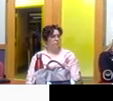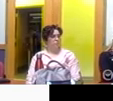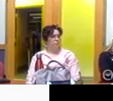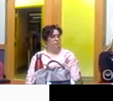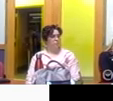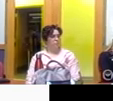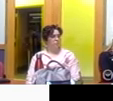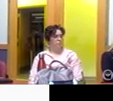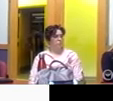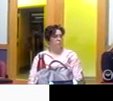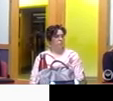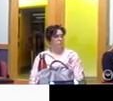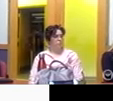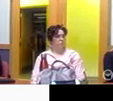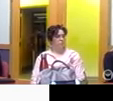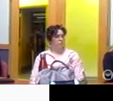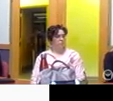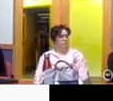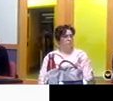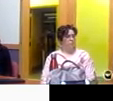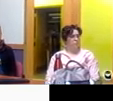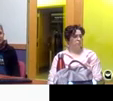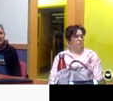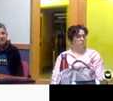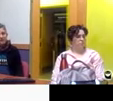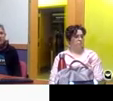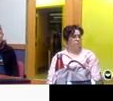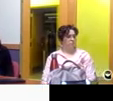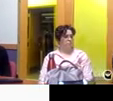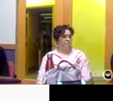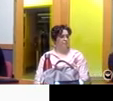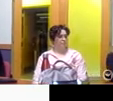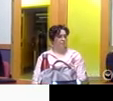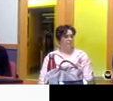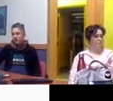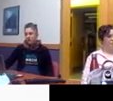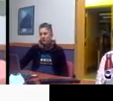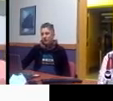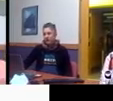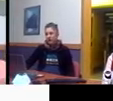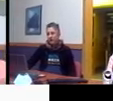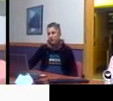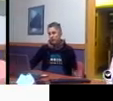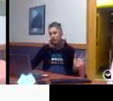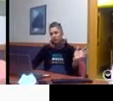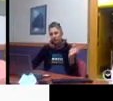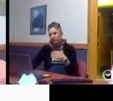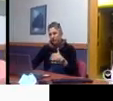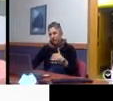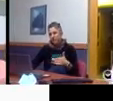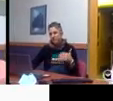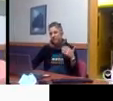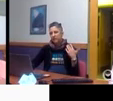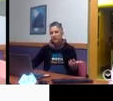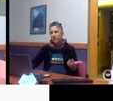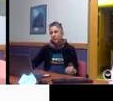we think about this, think about the privileges that you have, the different identities that you have, and where you might